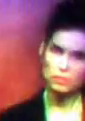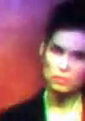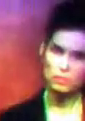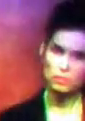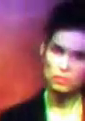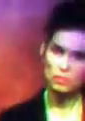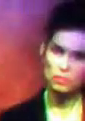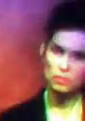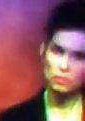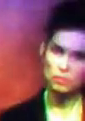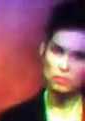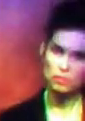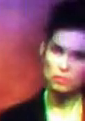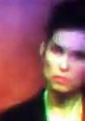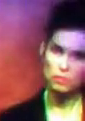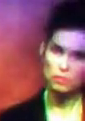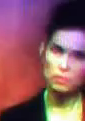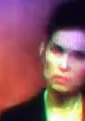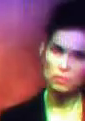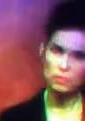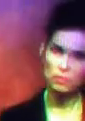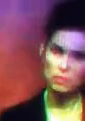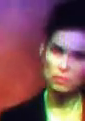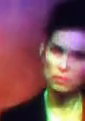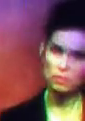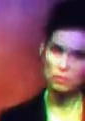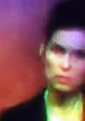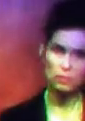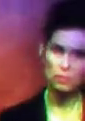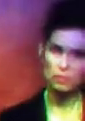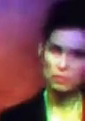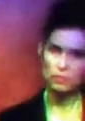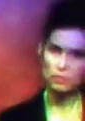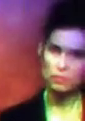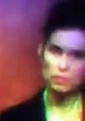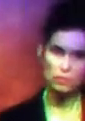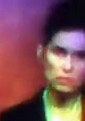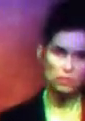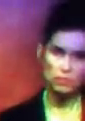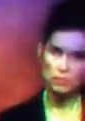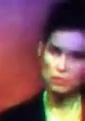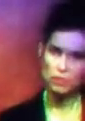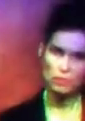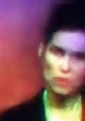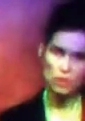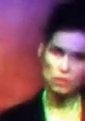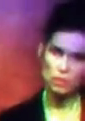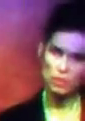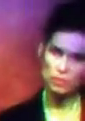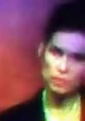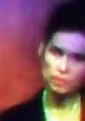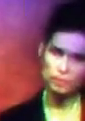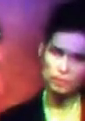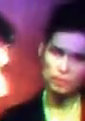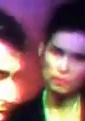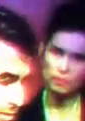police officers Dale Sligo, Paul Spenceley plunged into the icy waters of the Pacific Ocean to rescue a suicidal